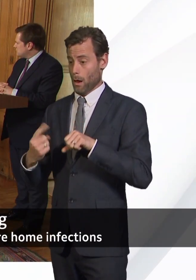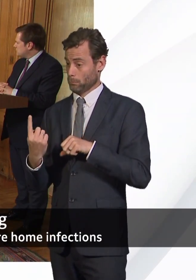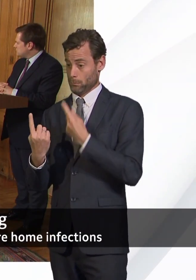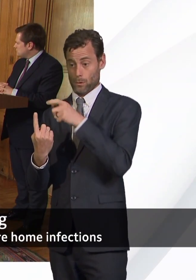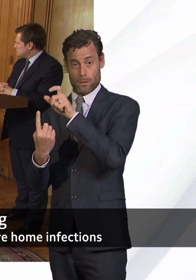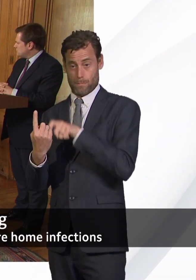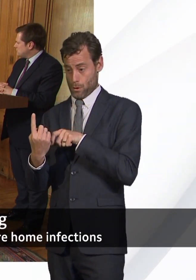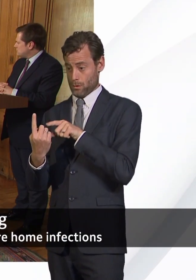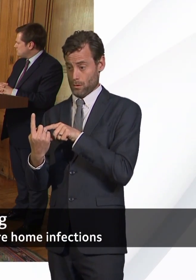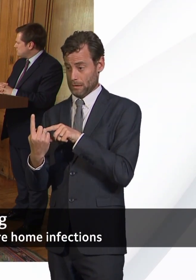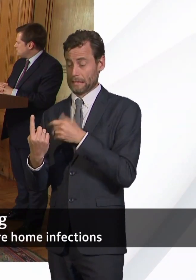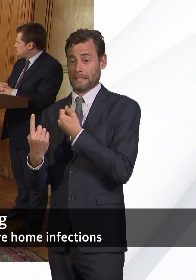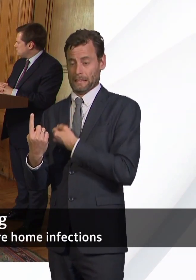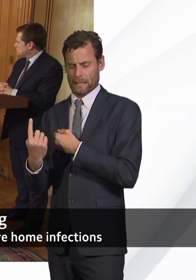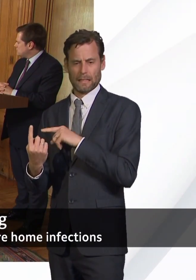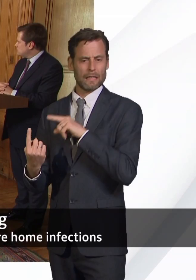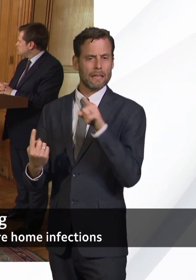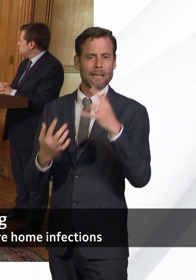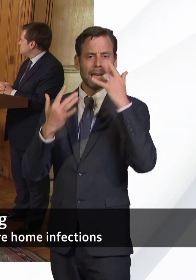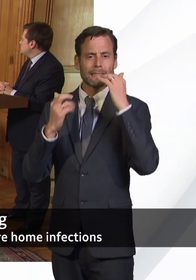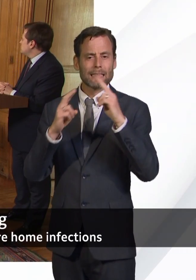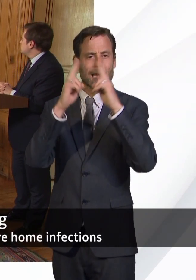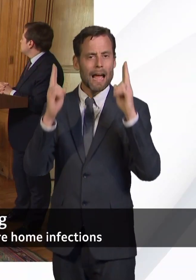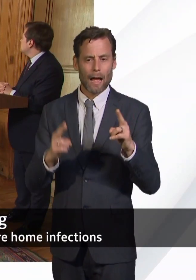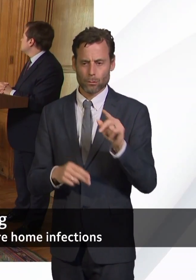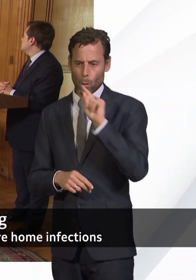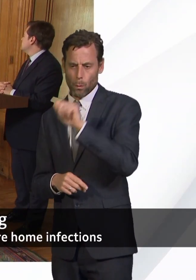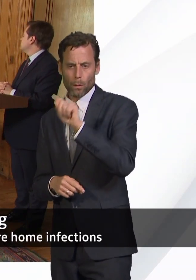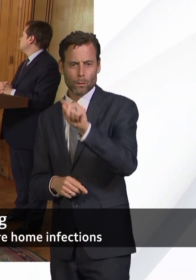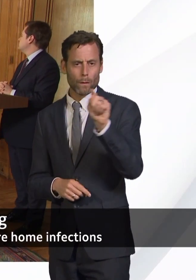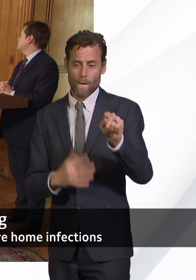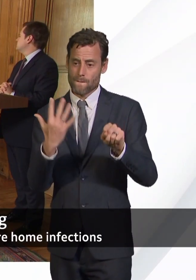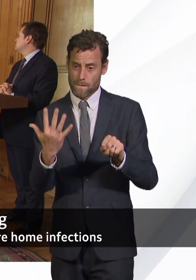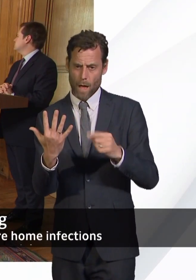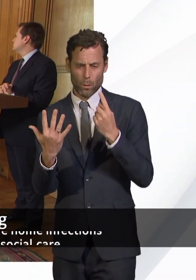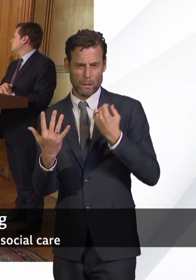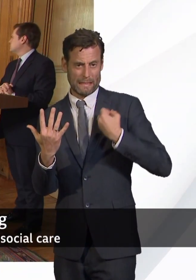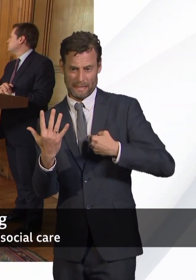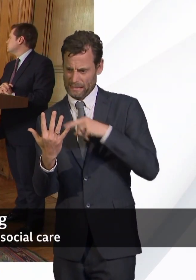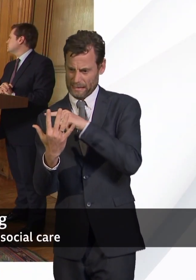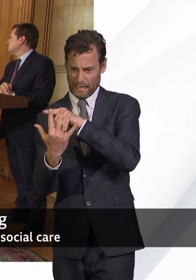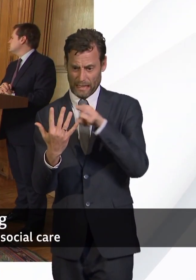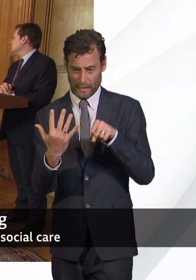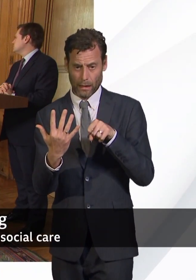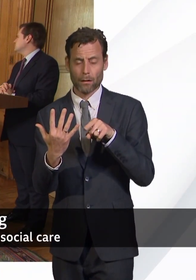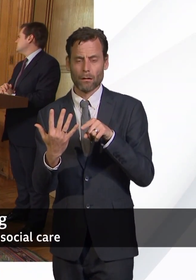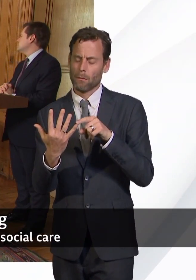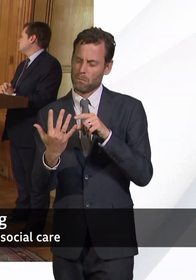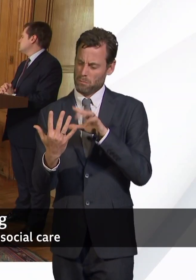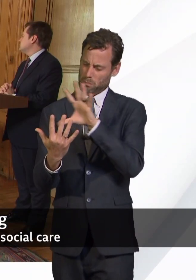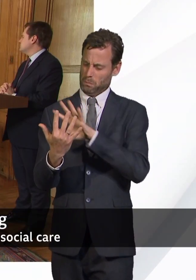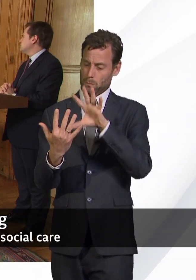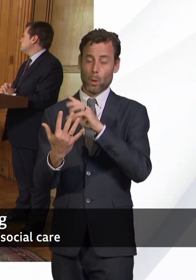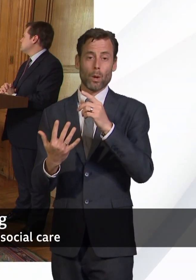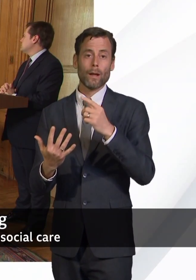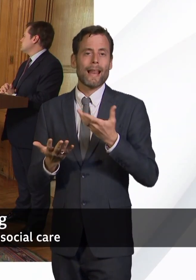5 symptomatic residents. Once you can identify what the disease is, we're talking COVID here, but it might be flu